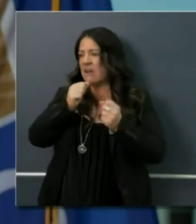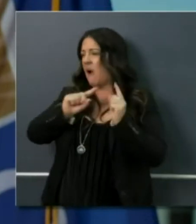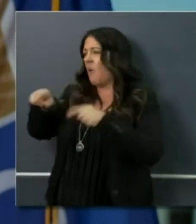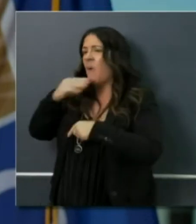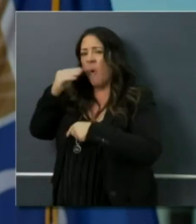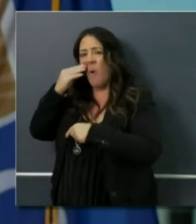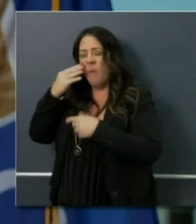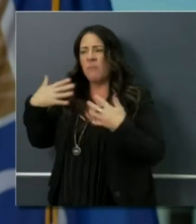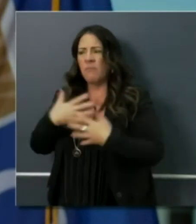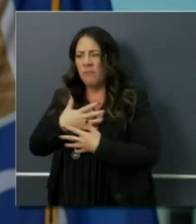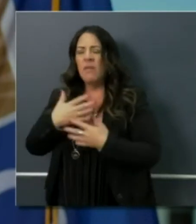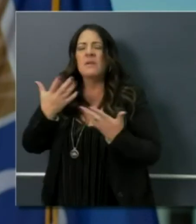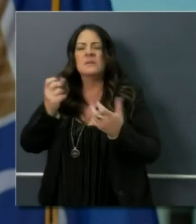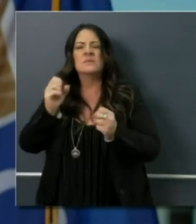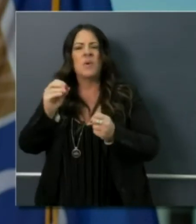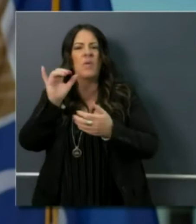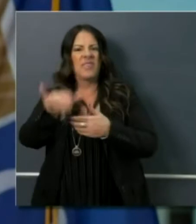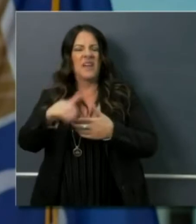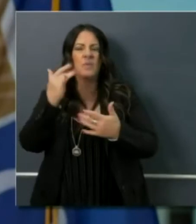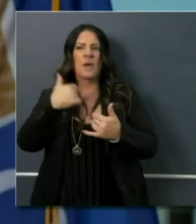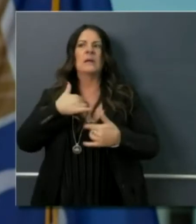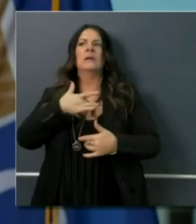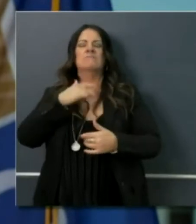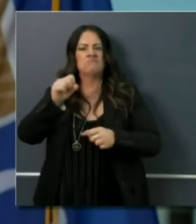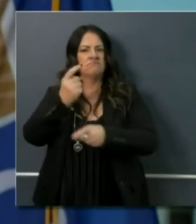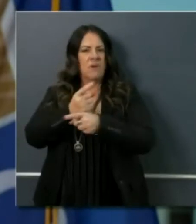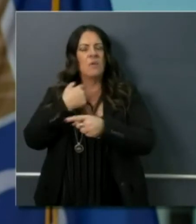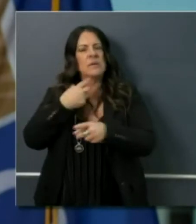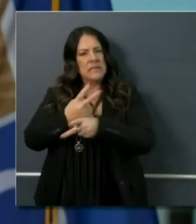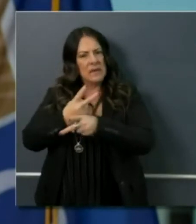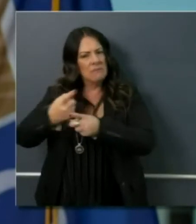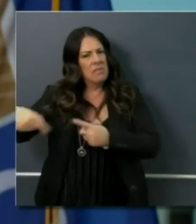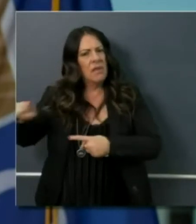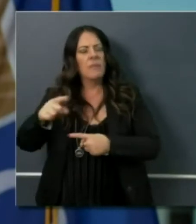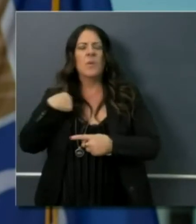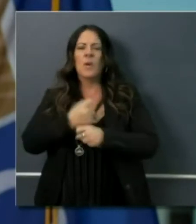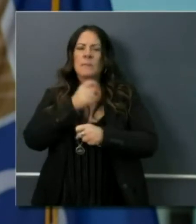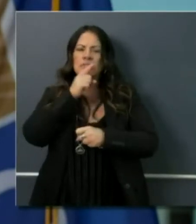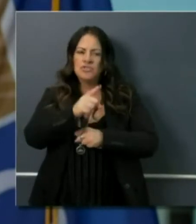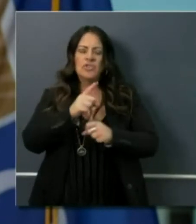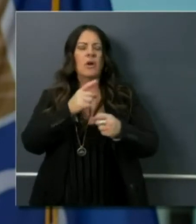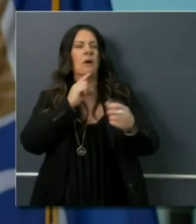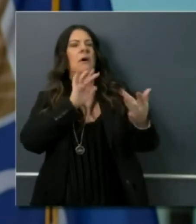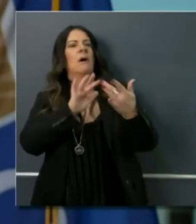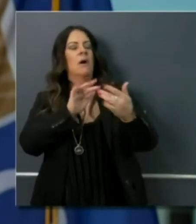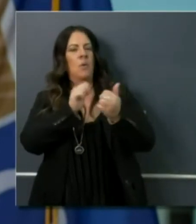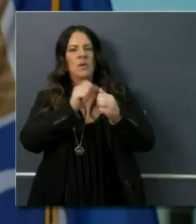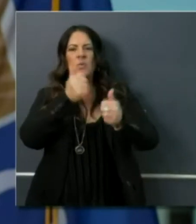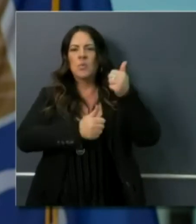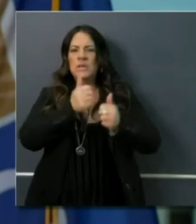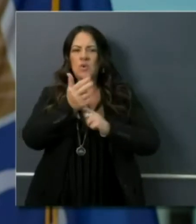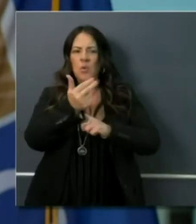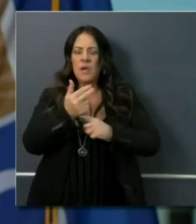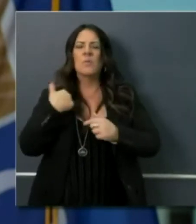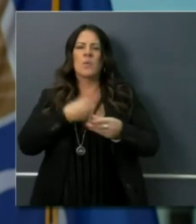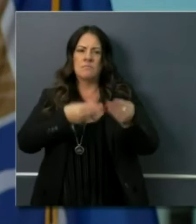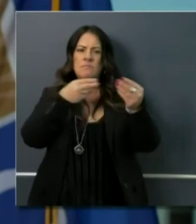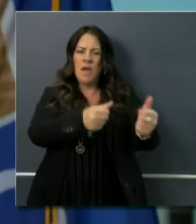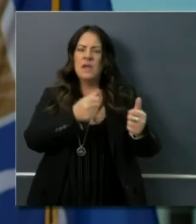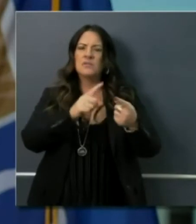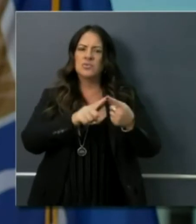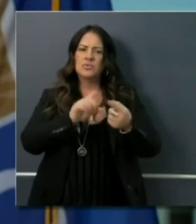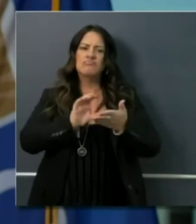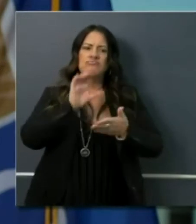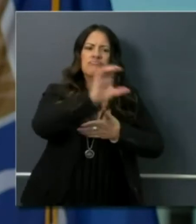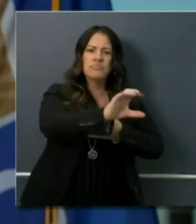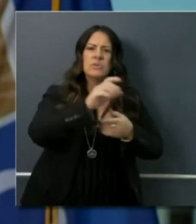million that Mark Zuckerberg announced, and we are really honing in on focusing those dollars specifically